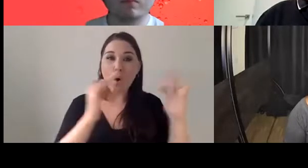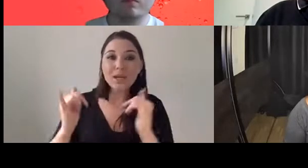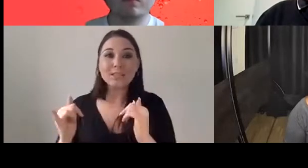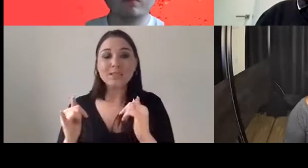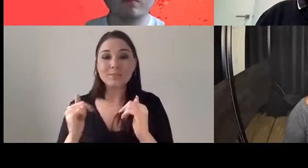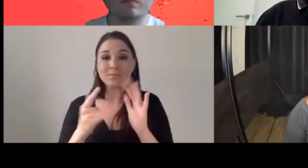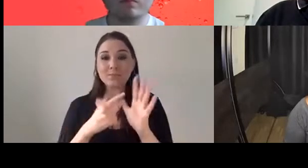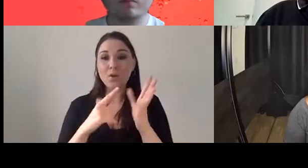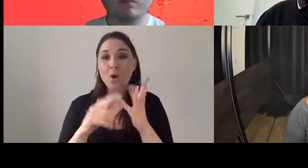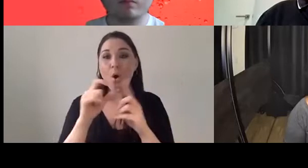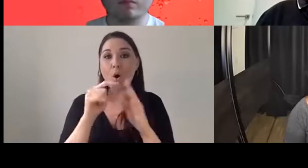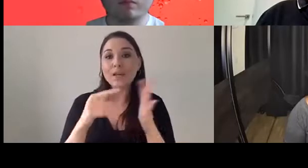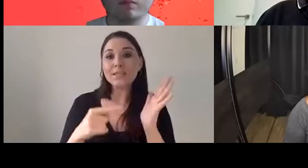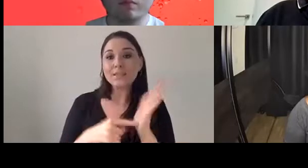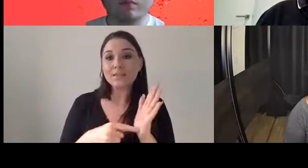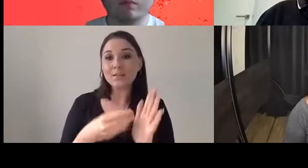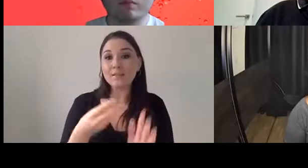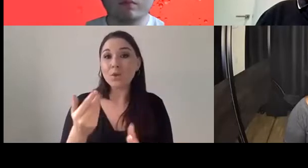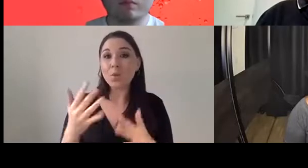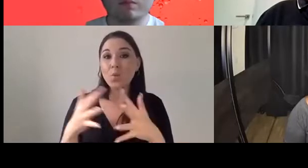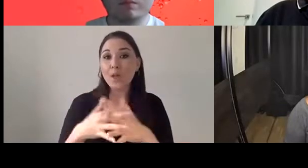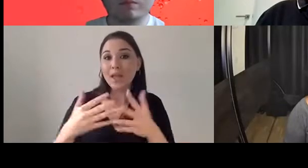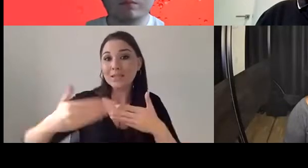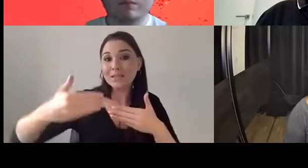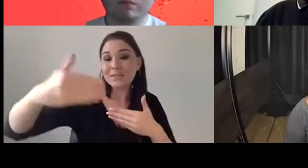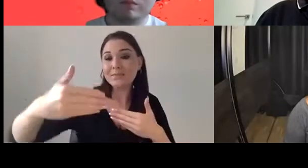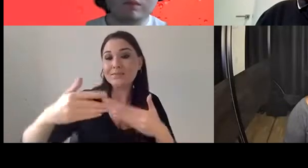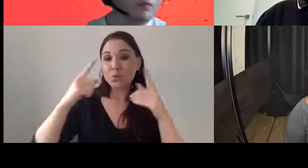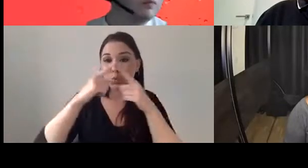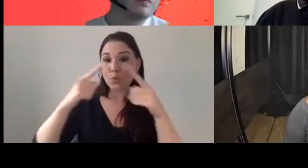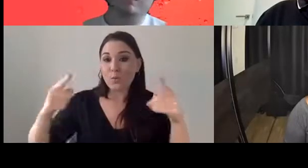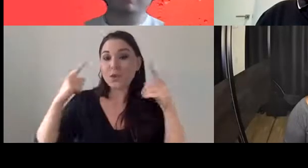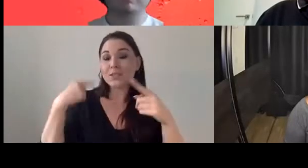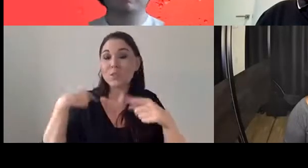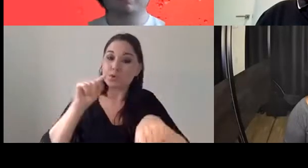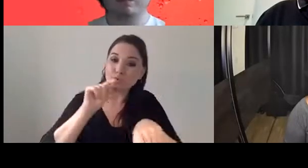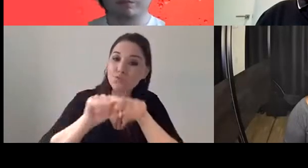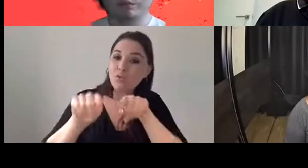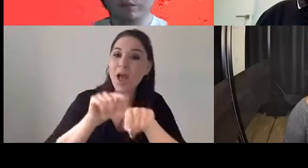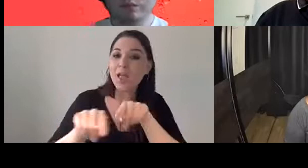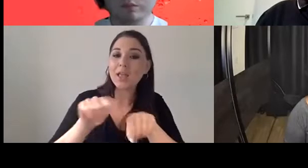from literally a few weeks in. So at least we're trying to